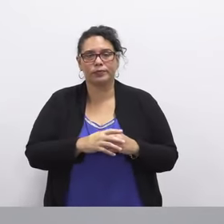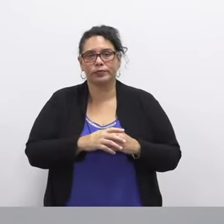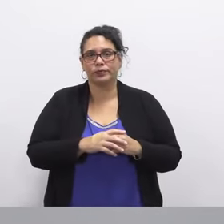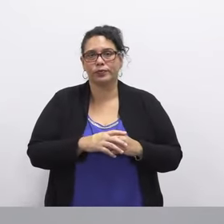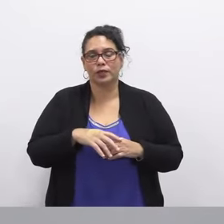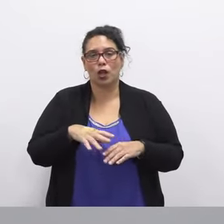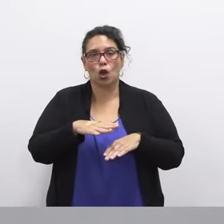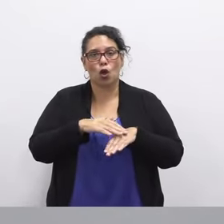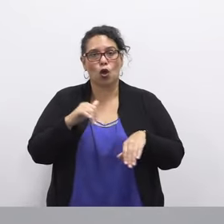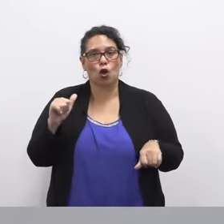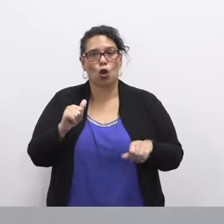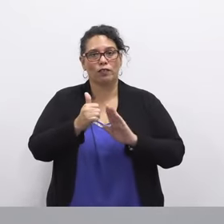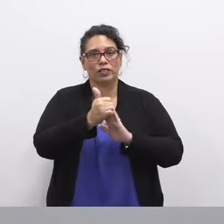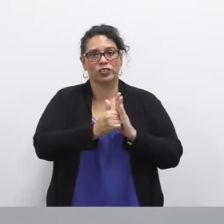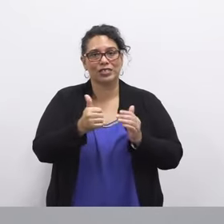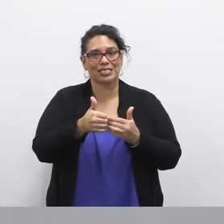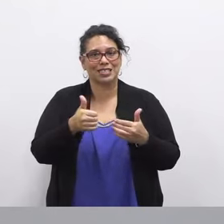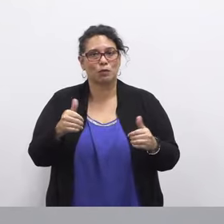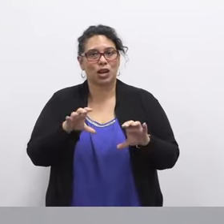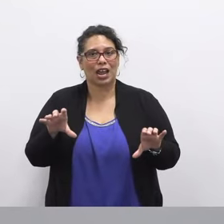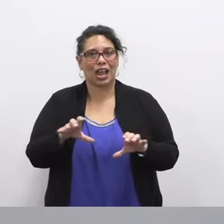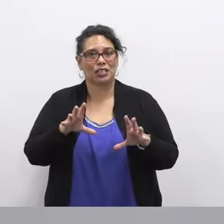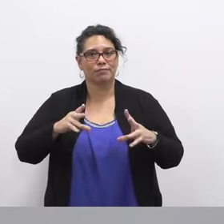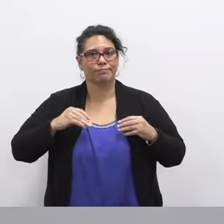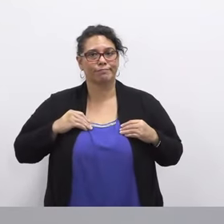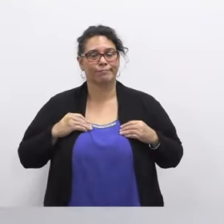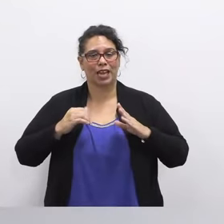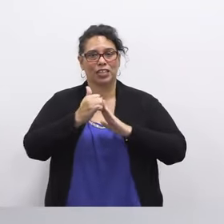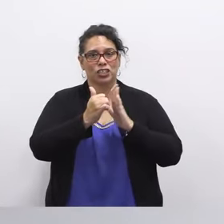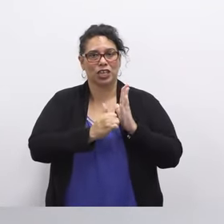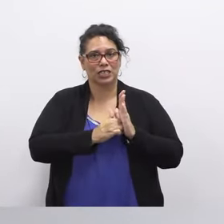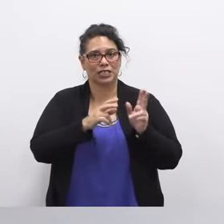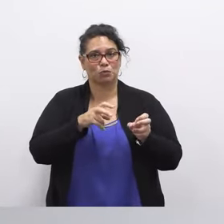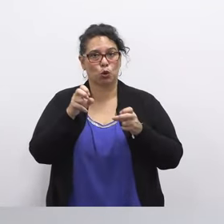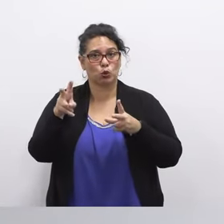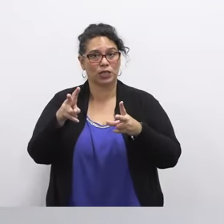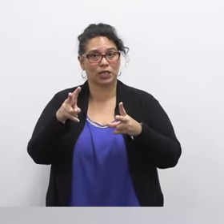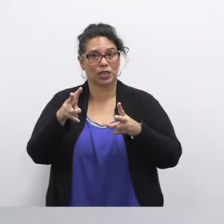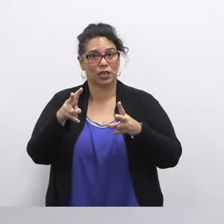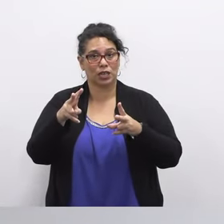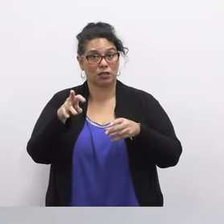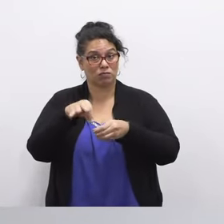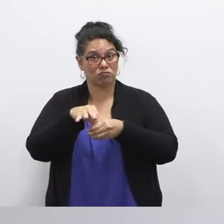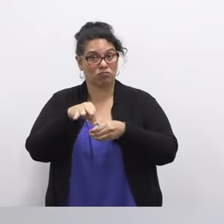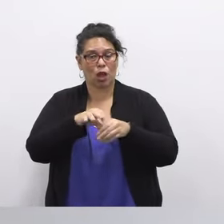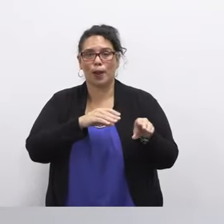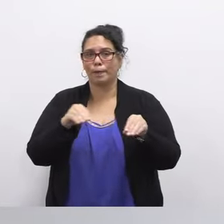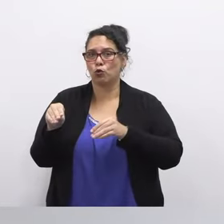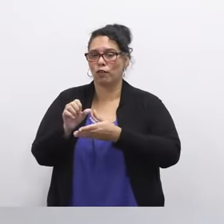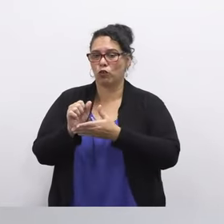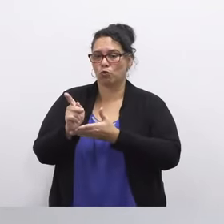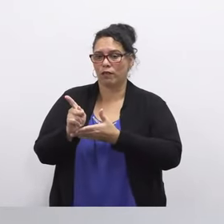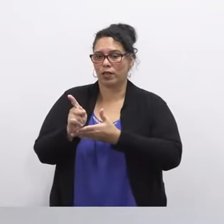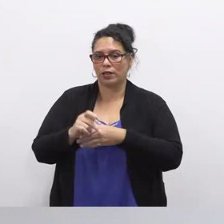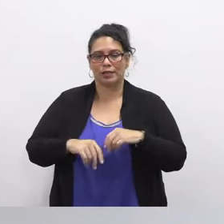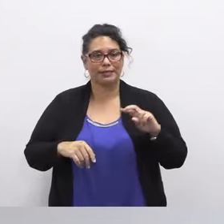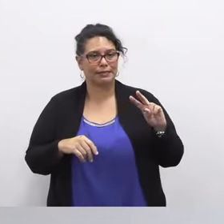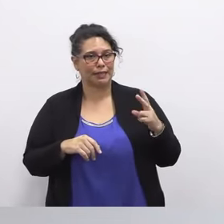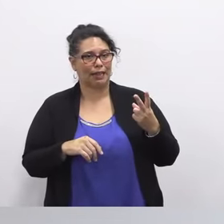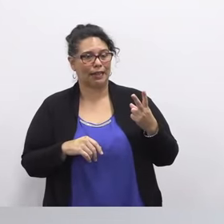Call for agenda items for separate action and adoption of the agenda as posted. Do we have a motion? Move for approval.